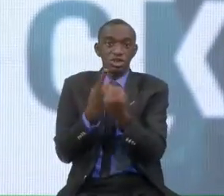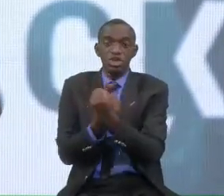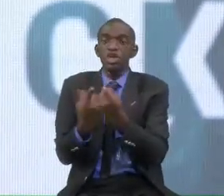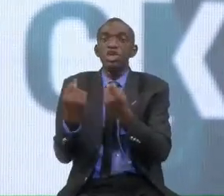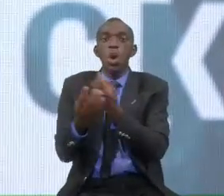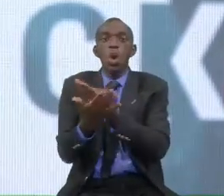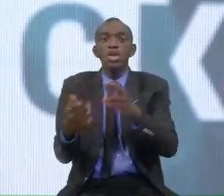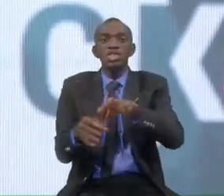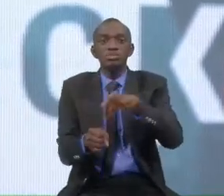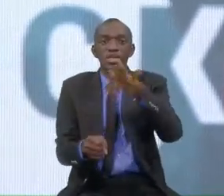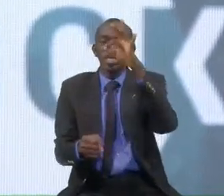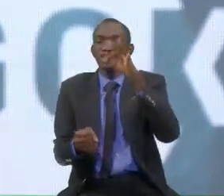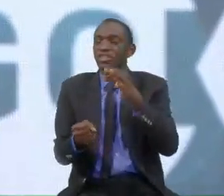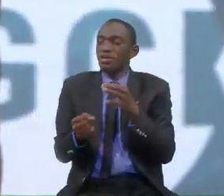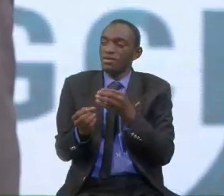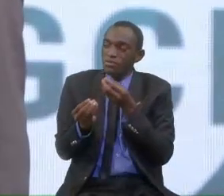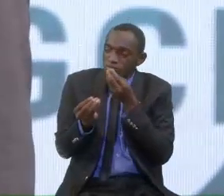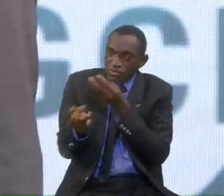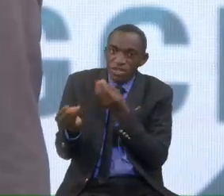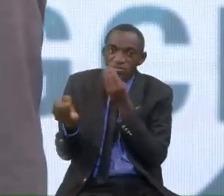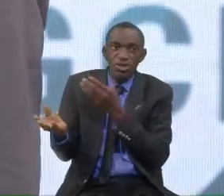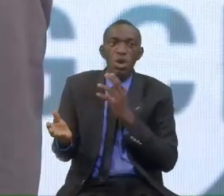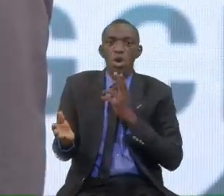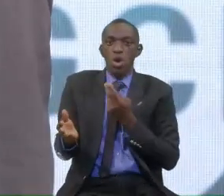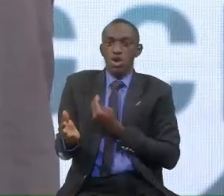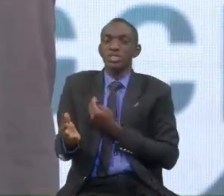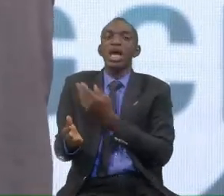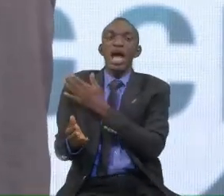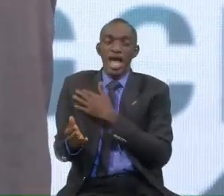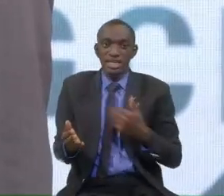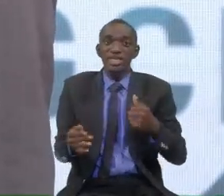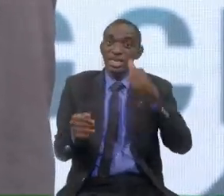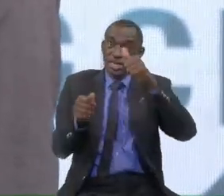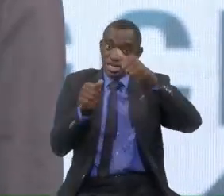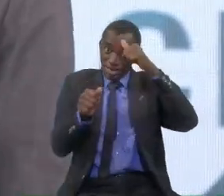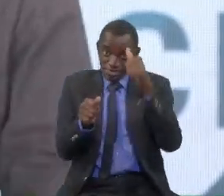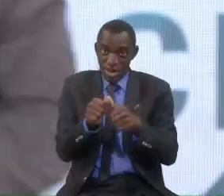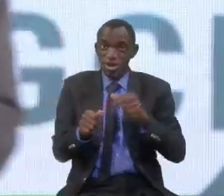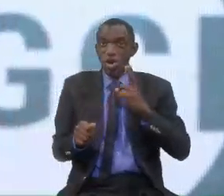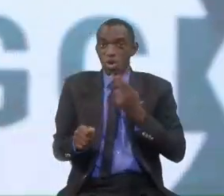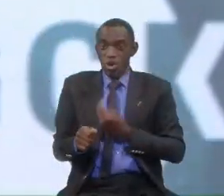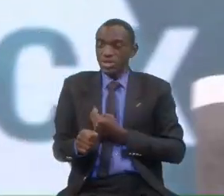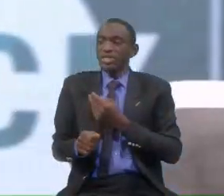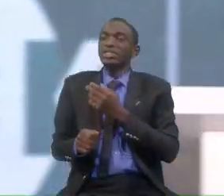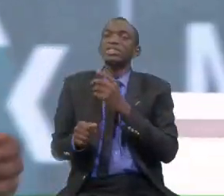us, tells us, this is your time to show that that promise is real.